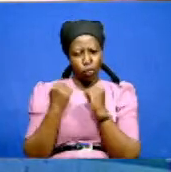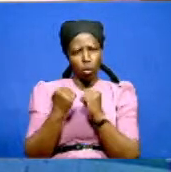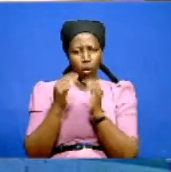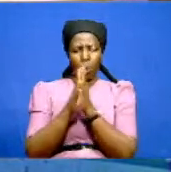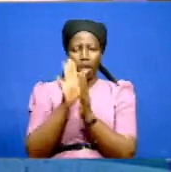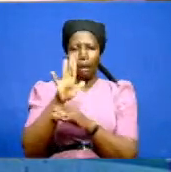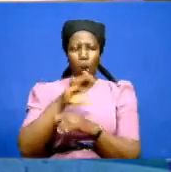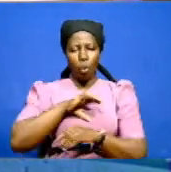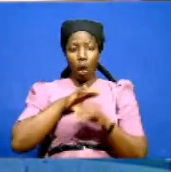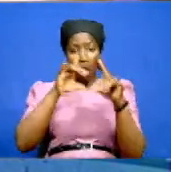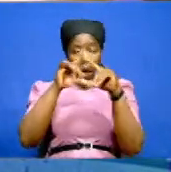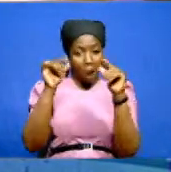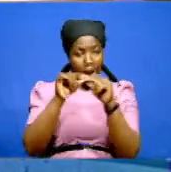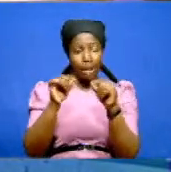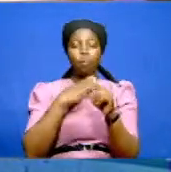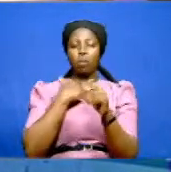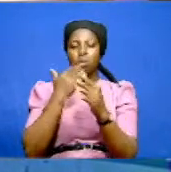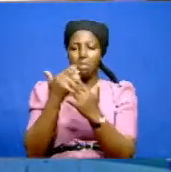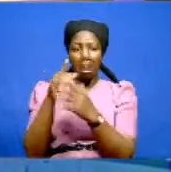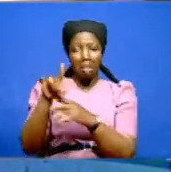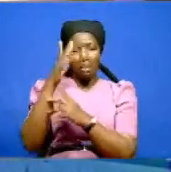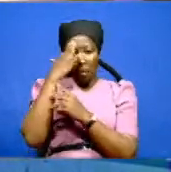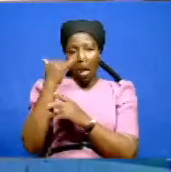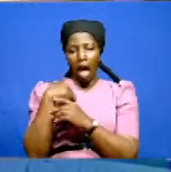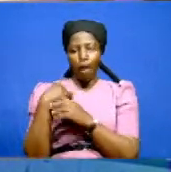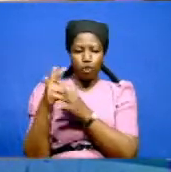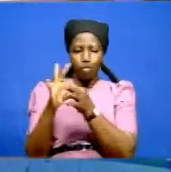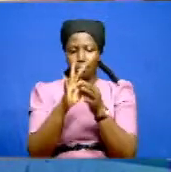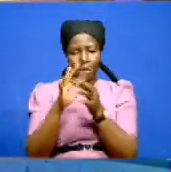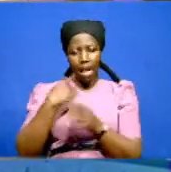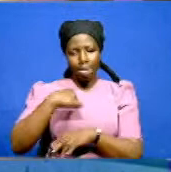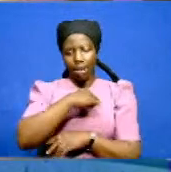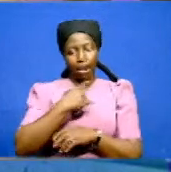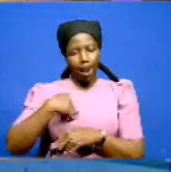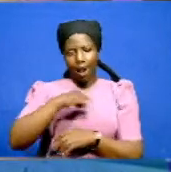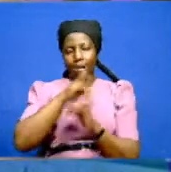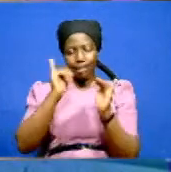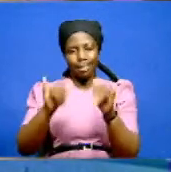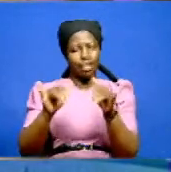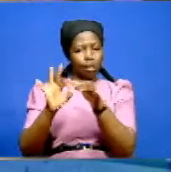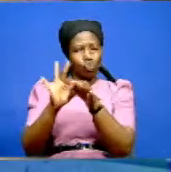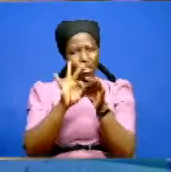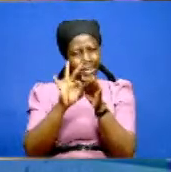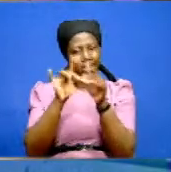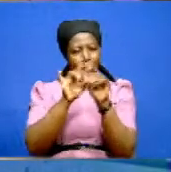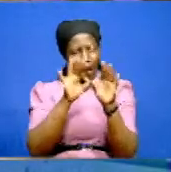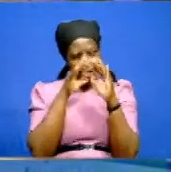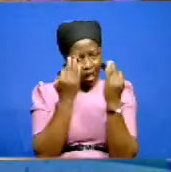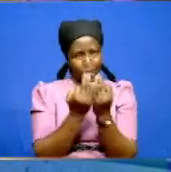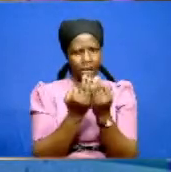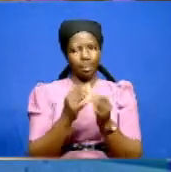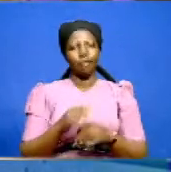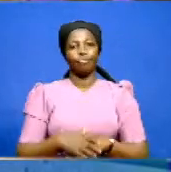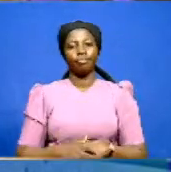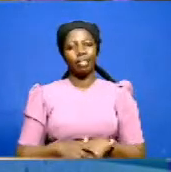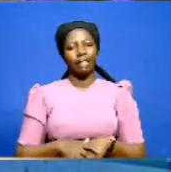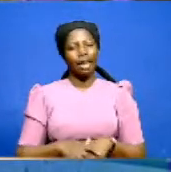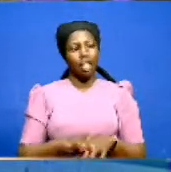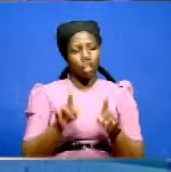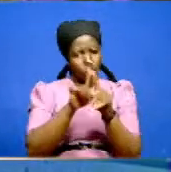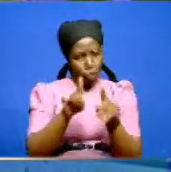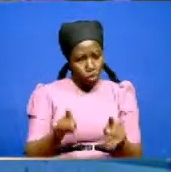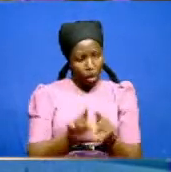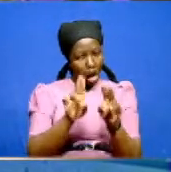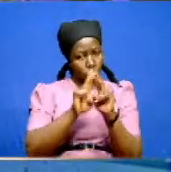to thank him that he put us together, and we remain together as a family and as a unit of the nation